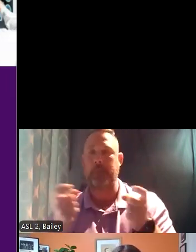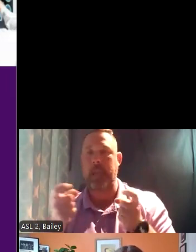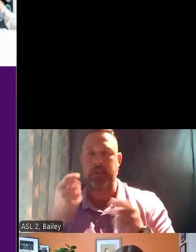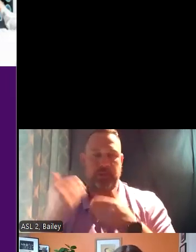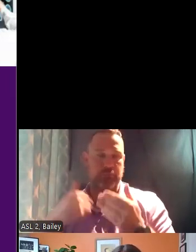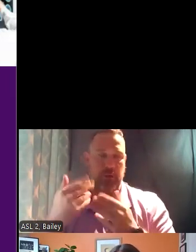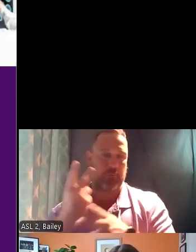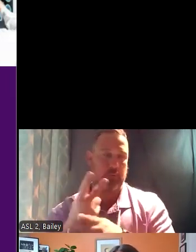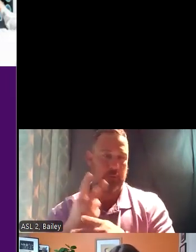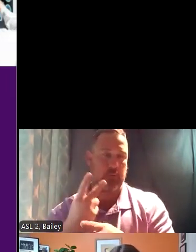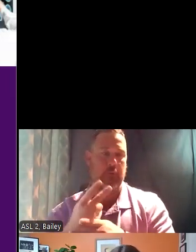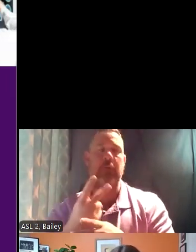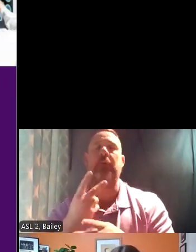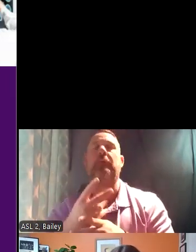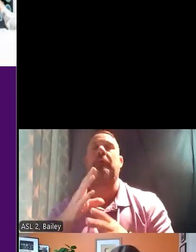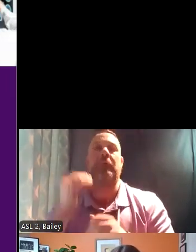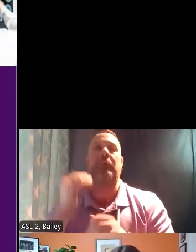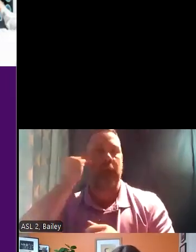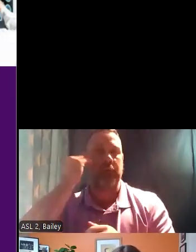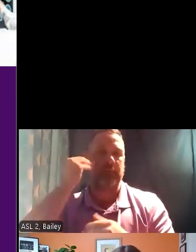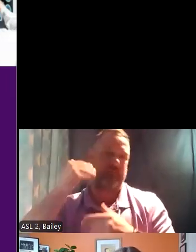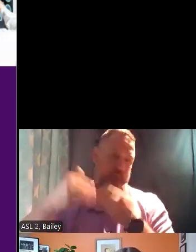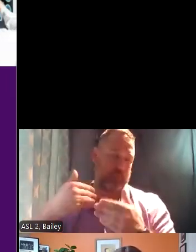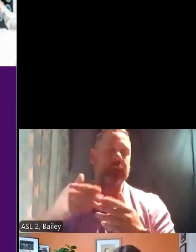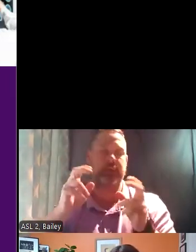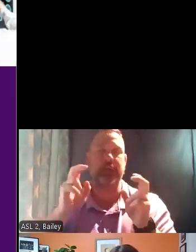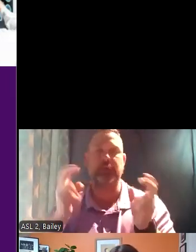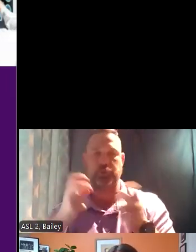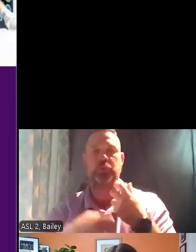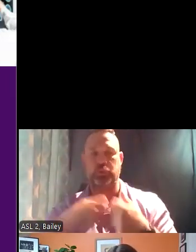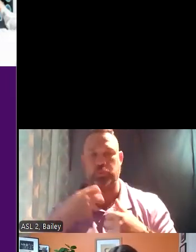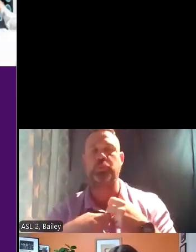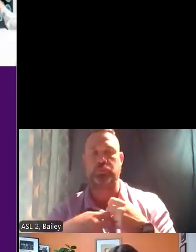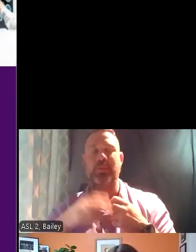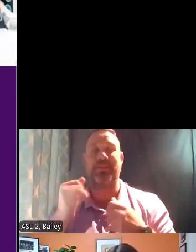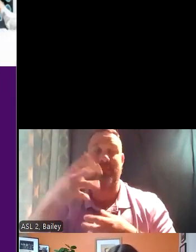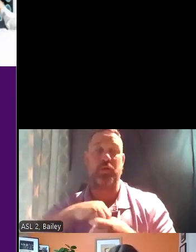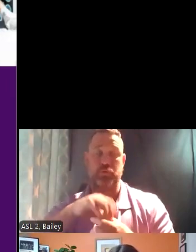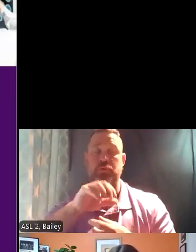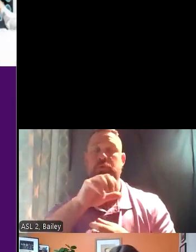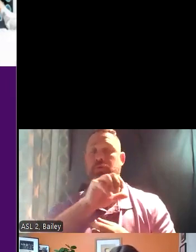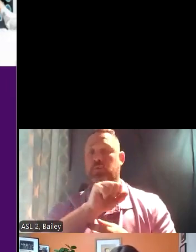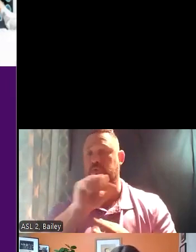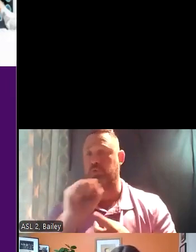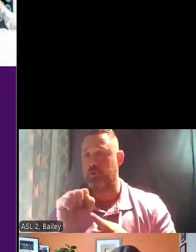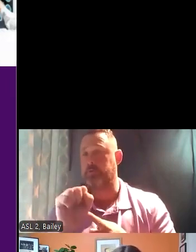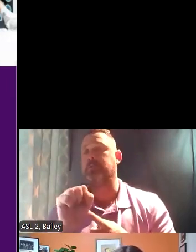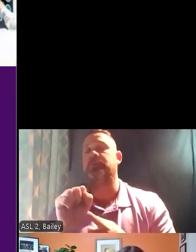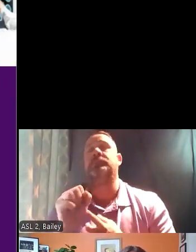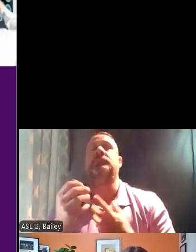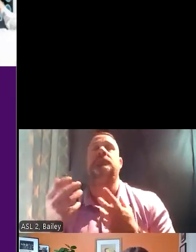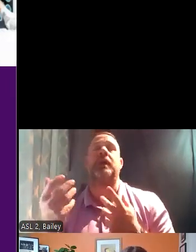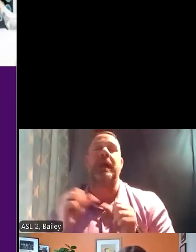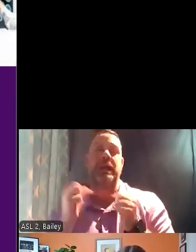as coexisting and cognitive issues. And that also has to include social service agencies